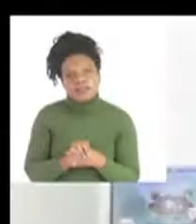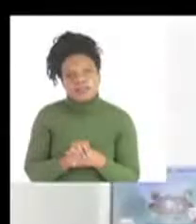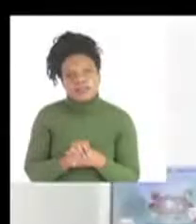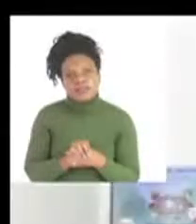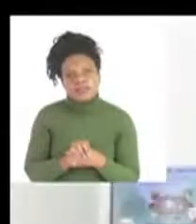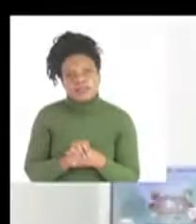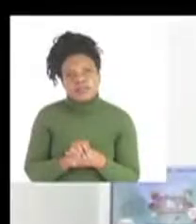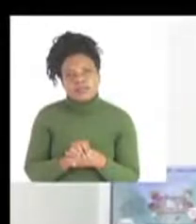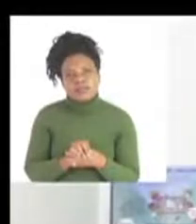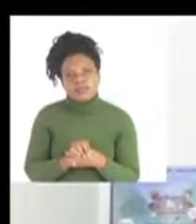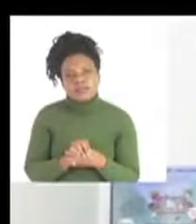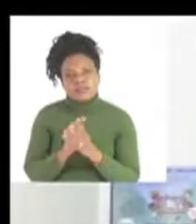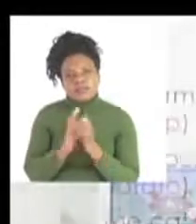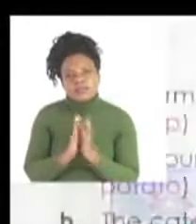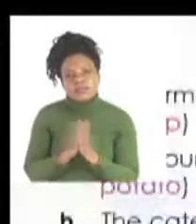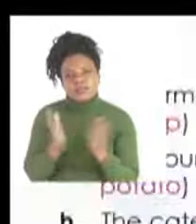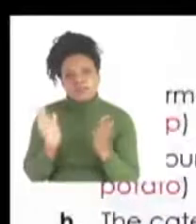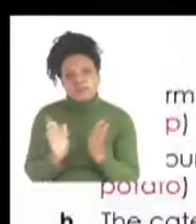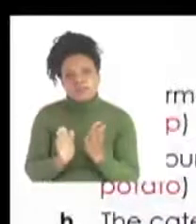Page 7.